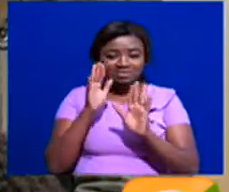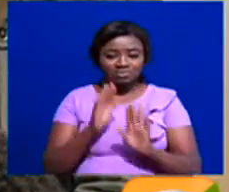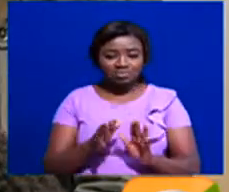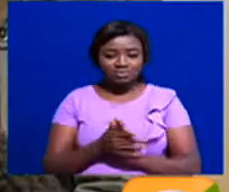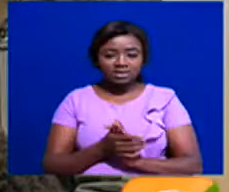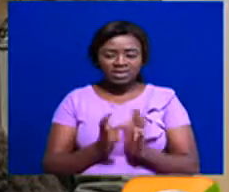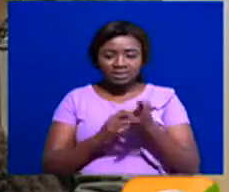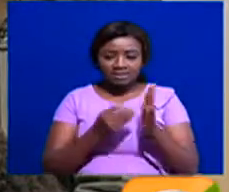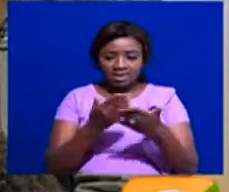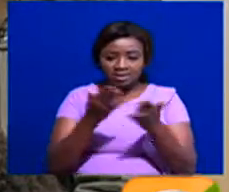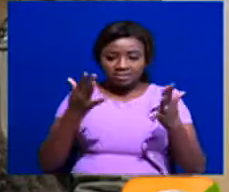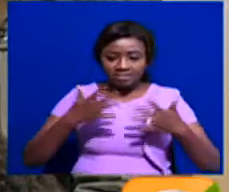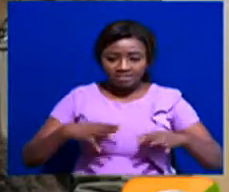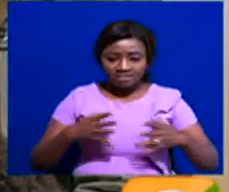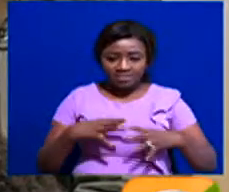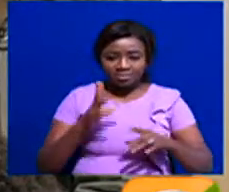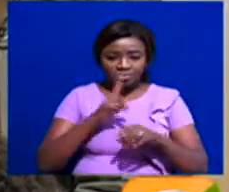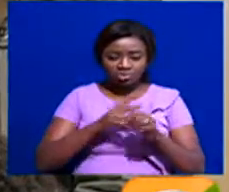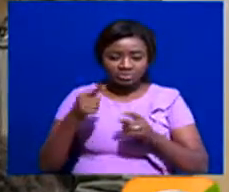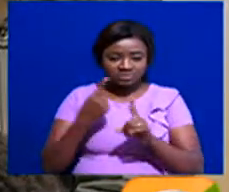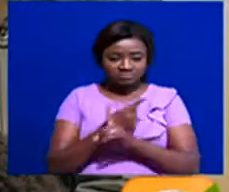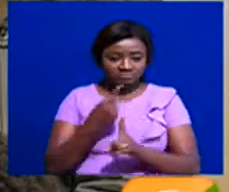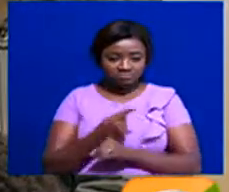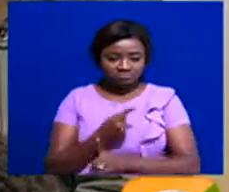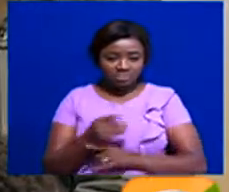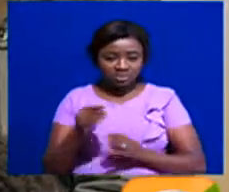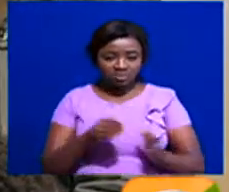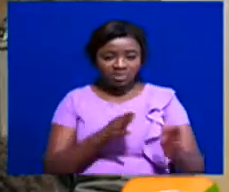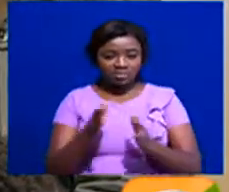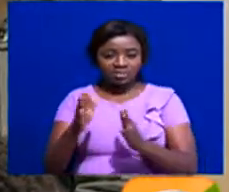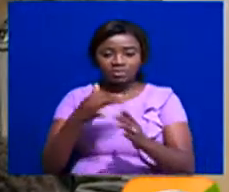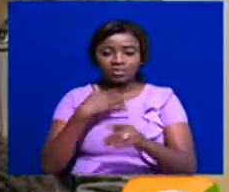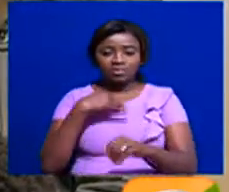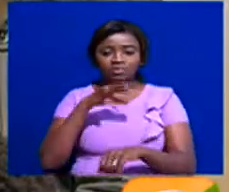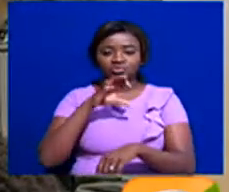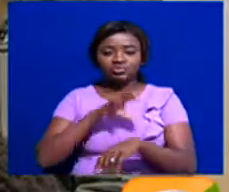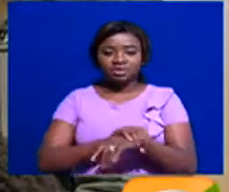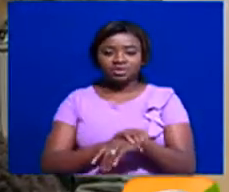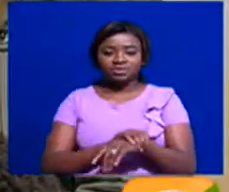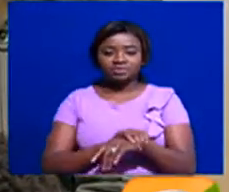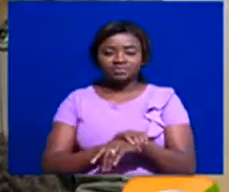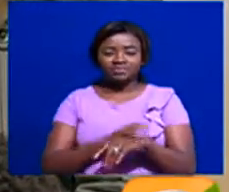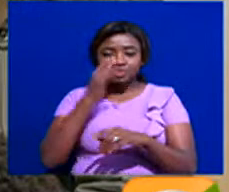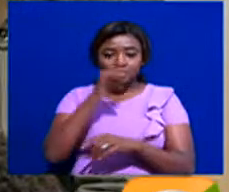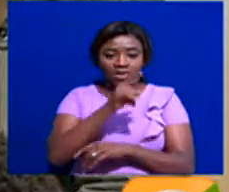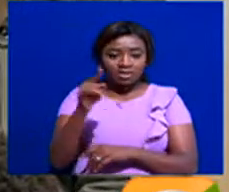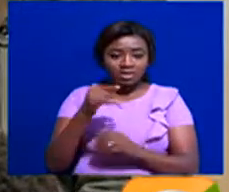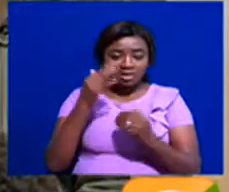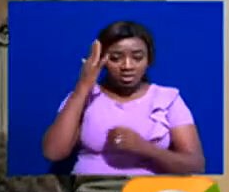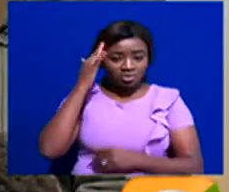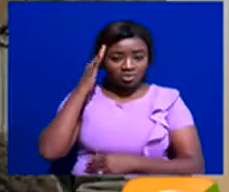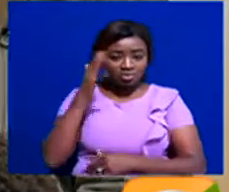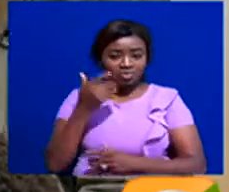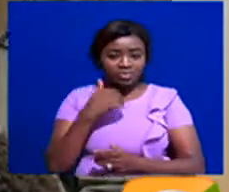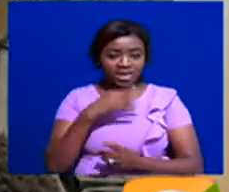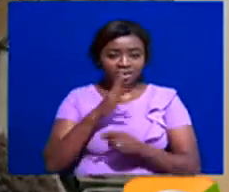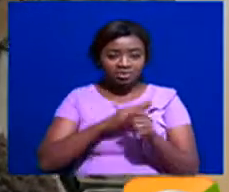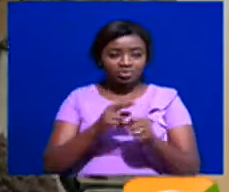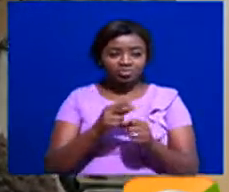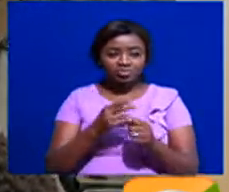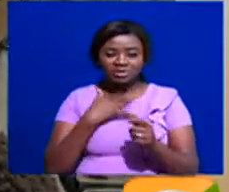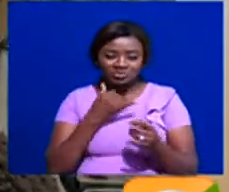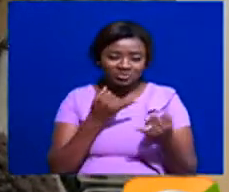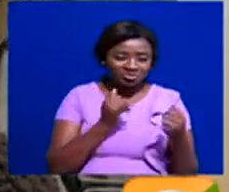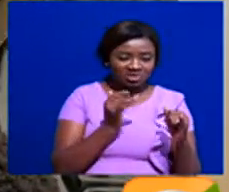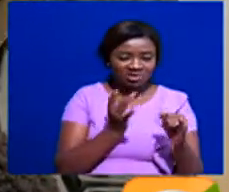these people are using different tactics to get to the youths. They know that we're energetic, we like experimenting, we're in that stage,